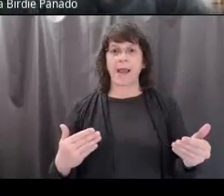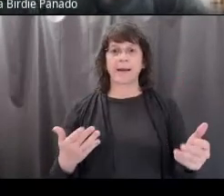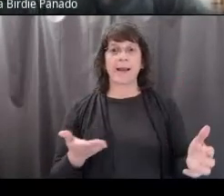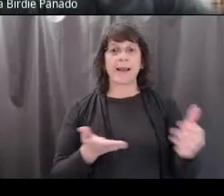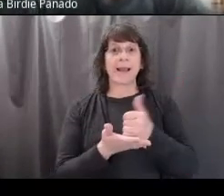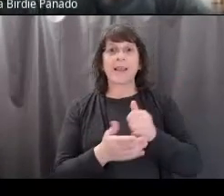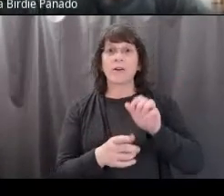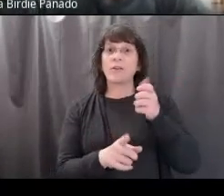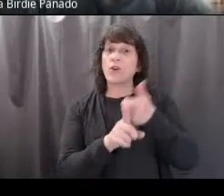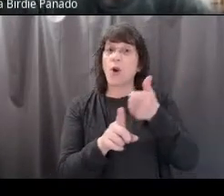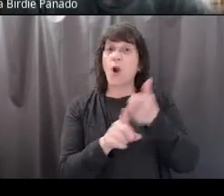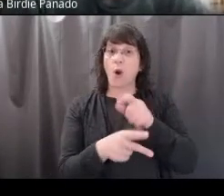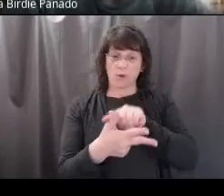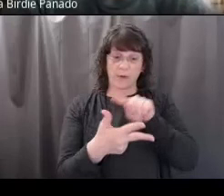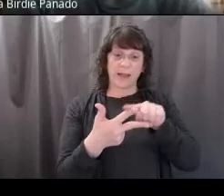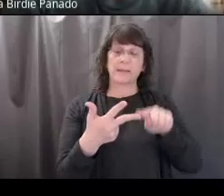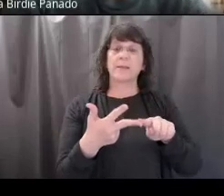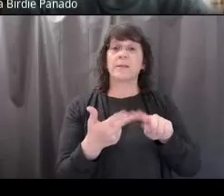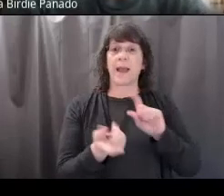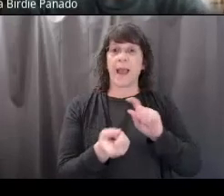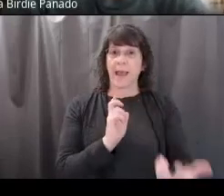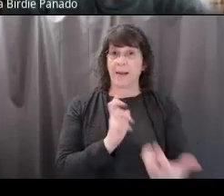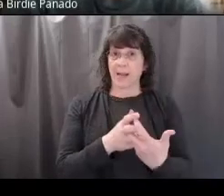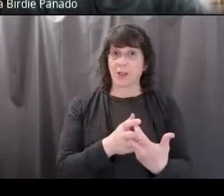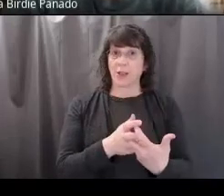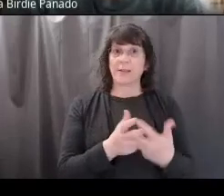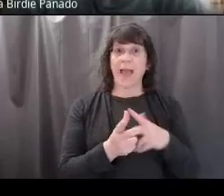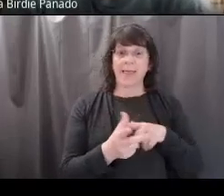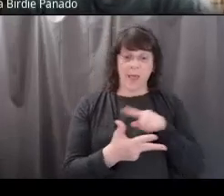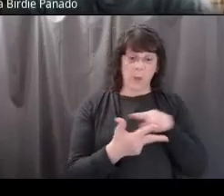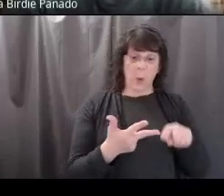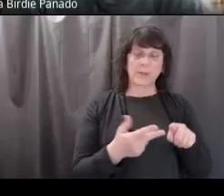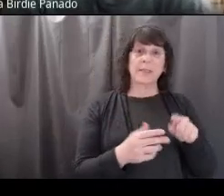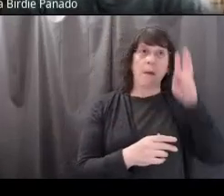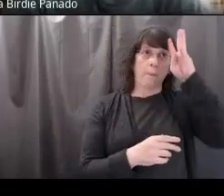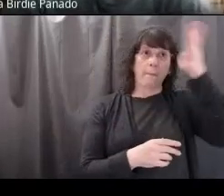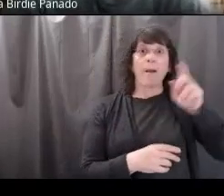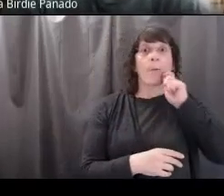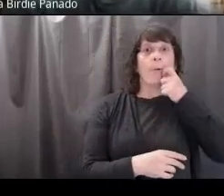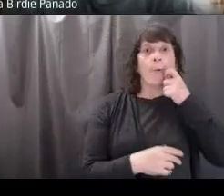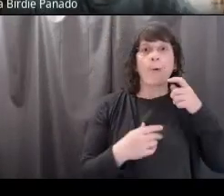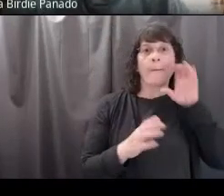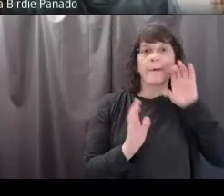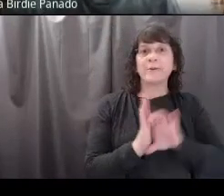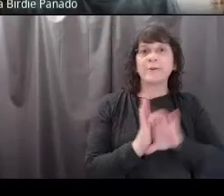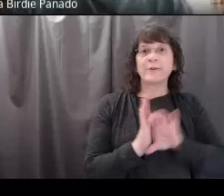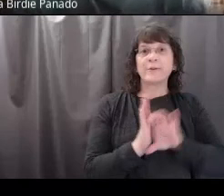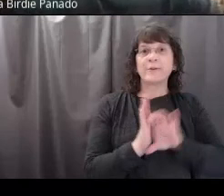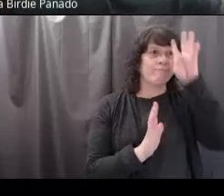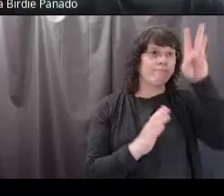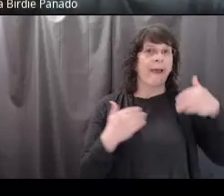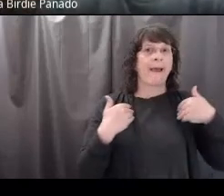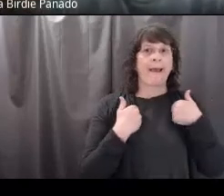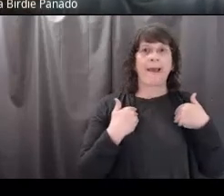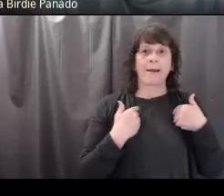your own 3 adaptations to draw a really cool picture of an animal that